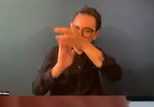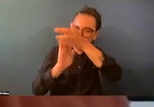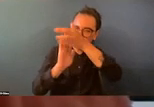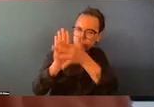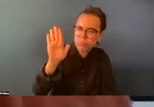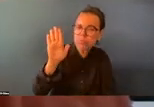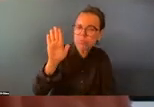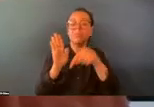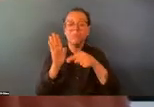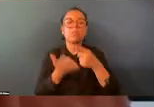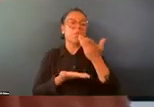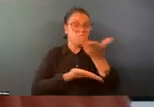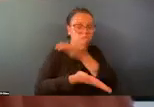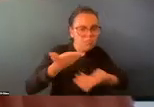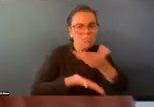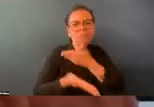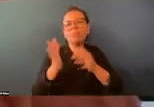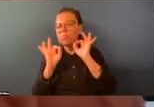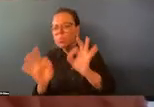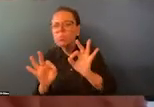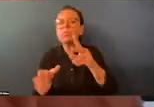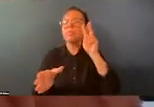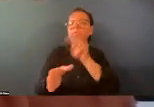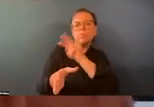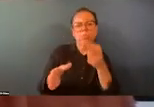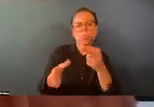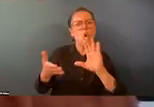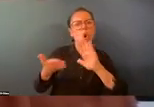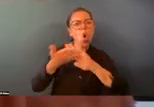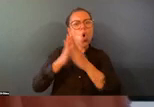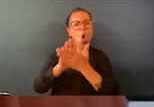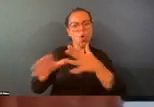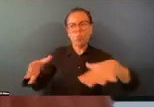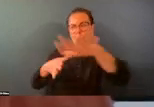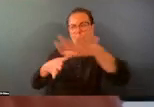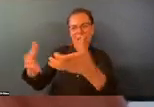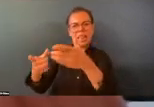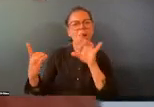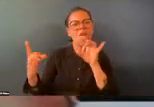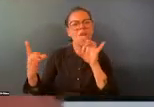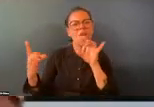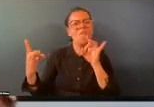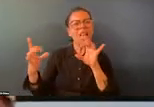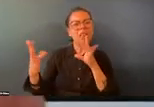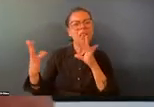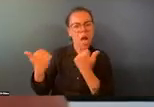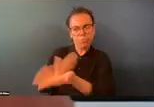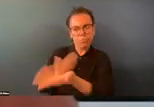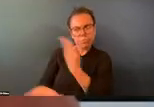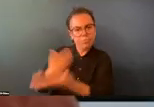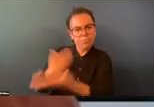and controls any possible challenges and change through community feedback mechanisms. And I can say